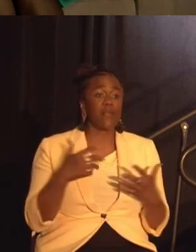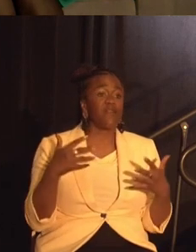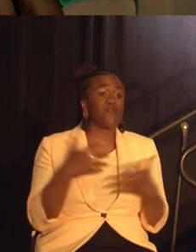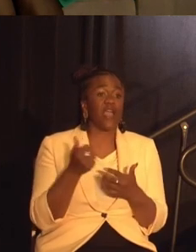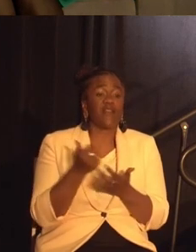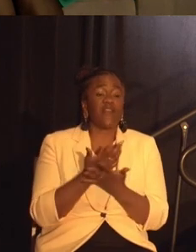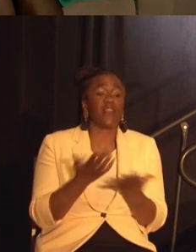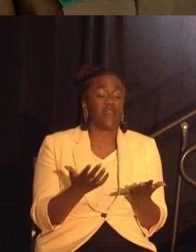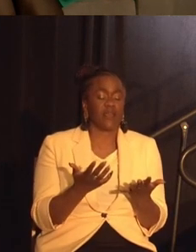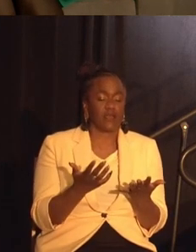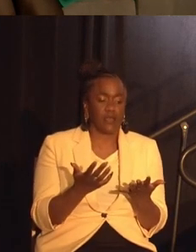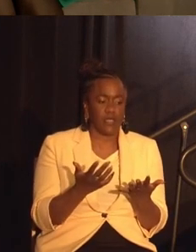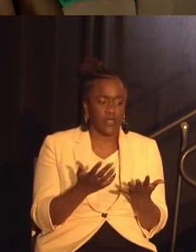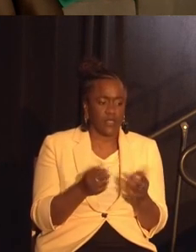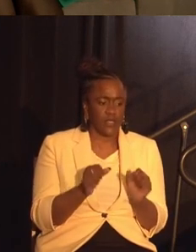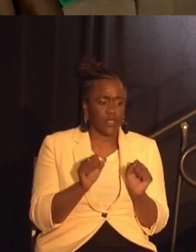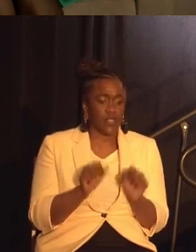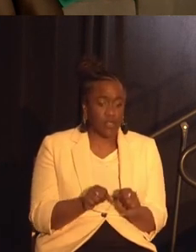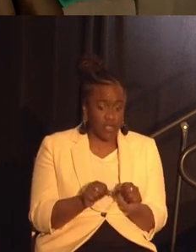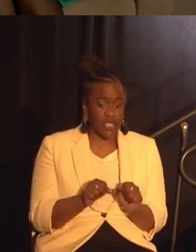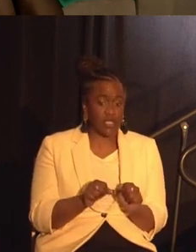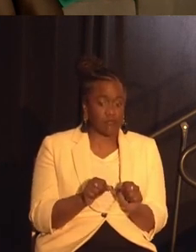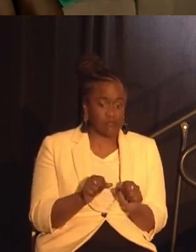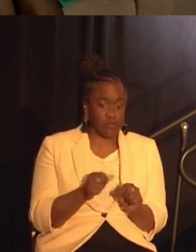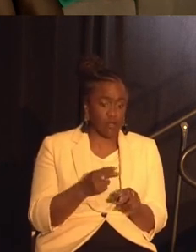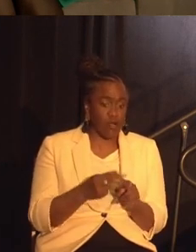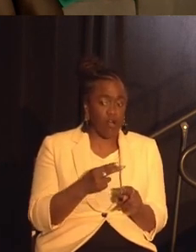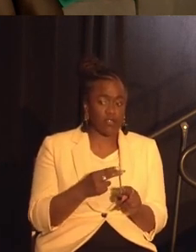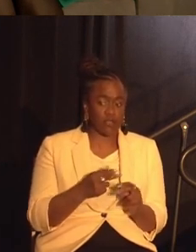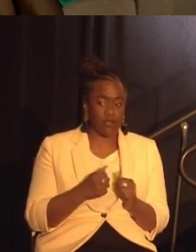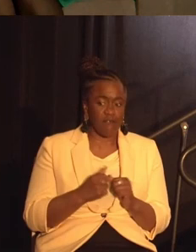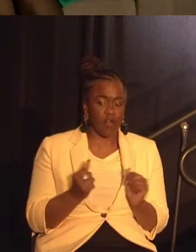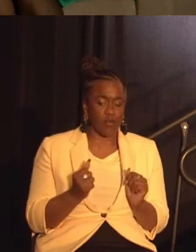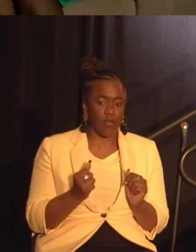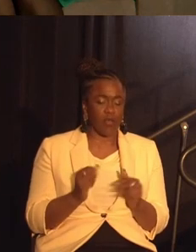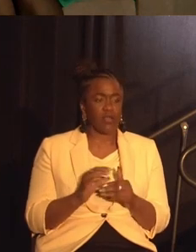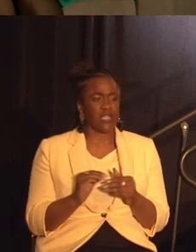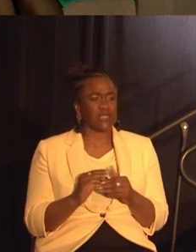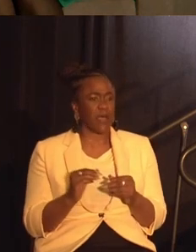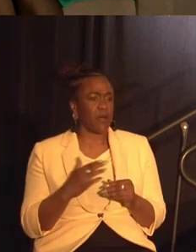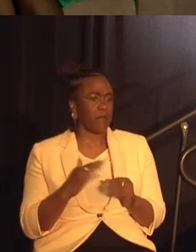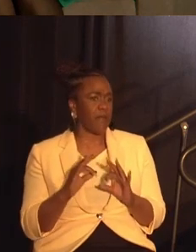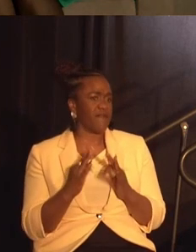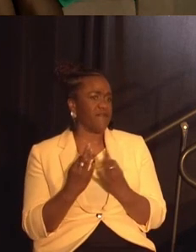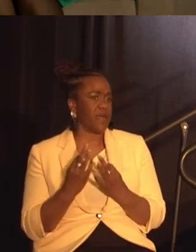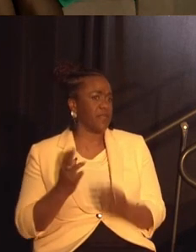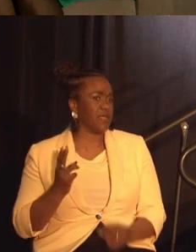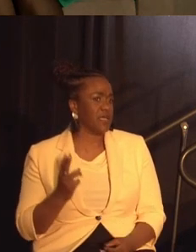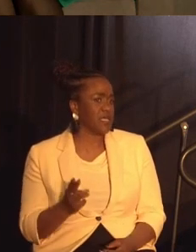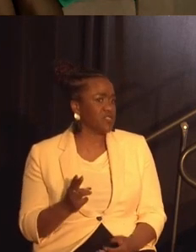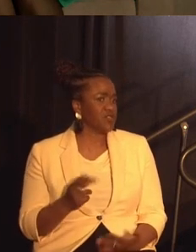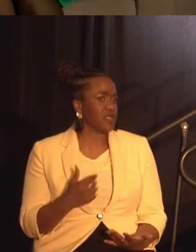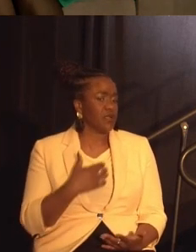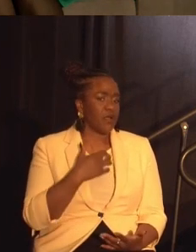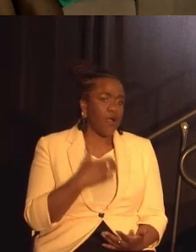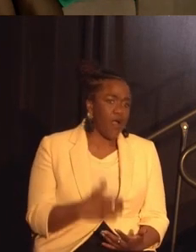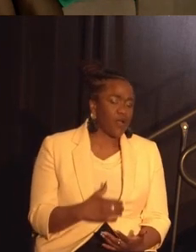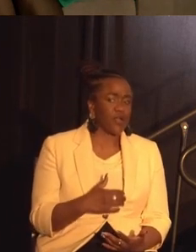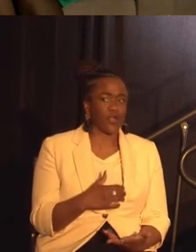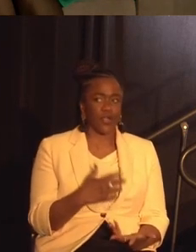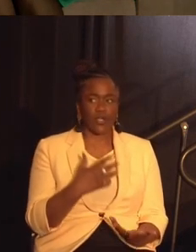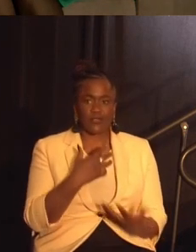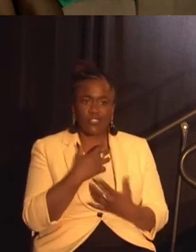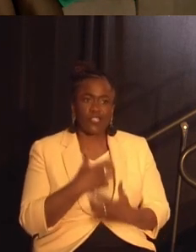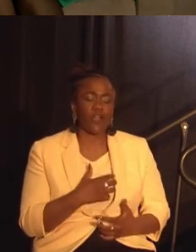How to Not Be Afraid of Everything, could be arguably vulnerable, right? Because it talks a lot about my family's history of hunger and starvation during the Great